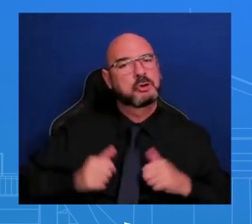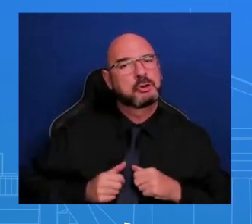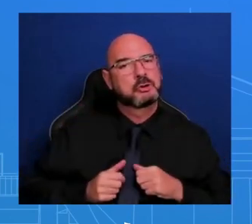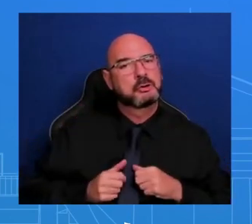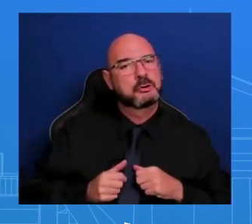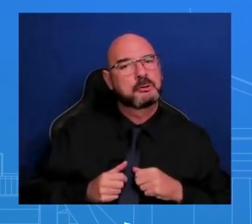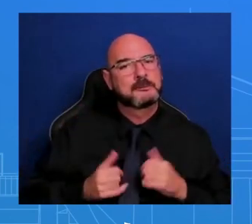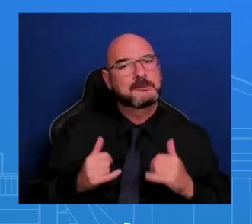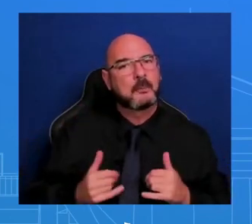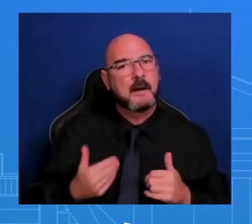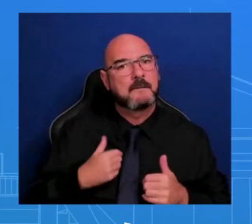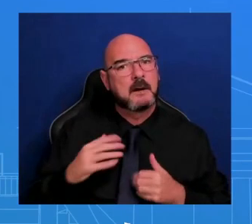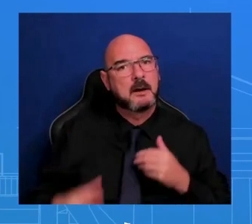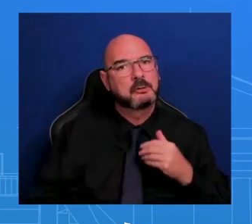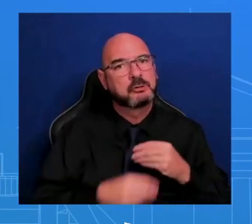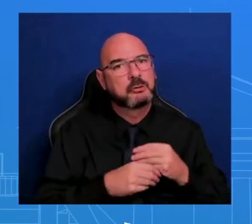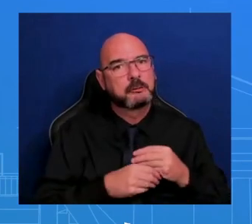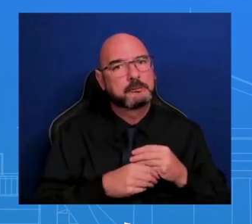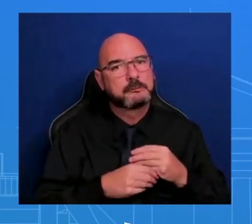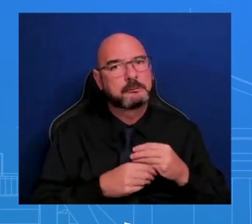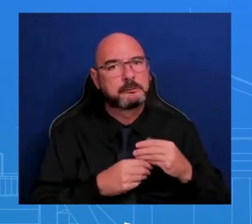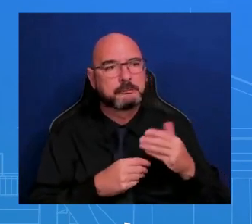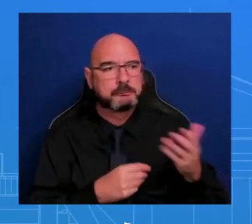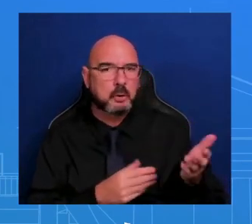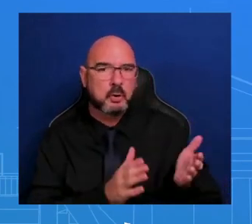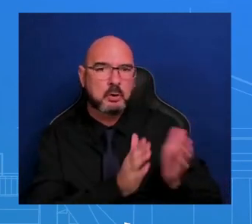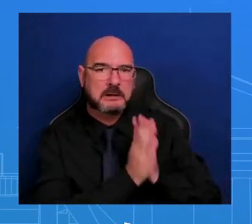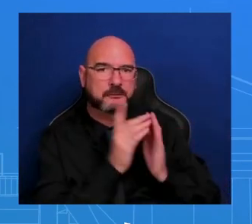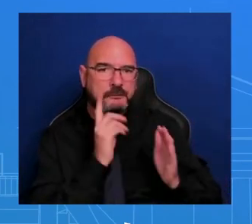is not unusual for the administration to ask for a